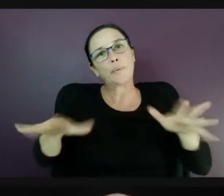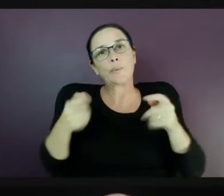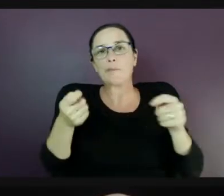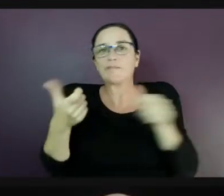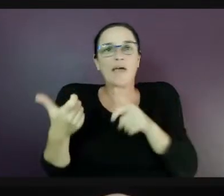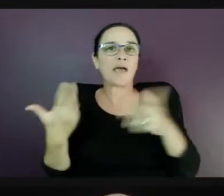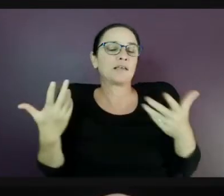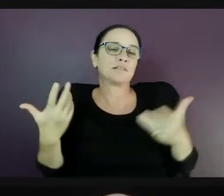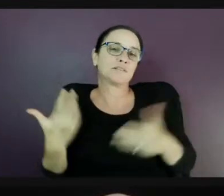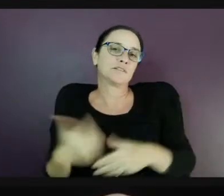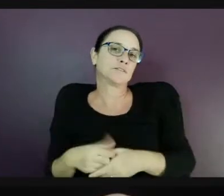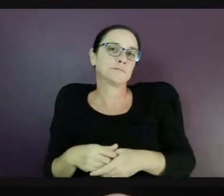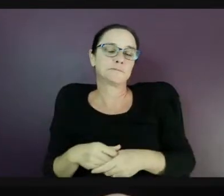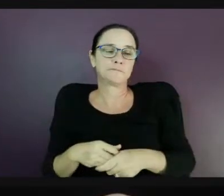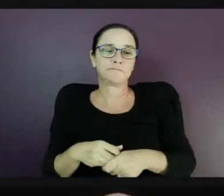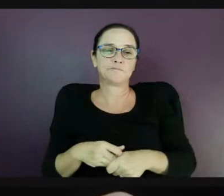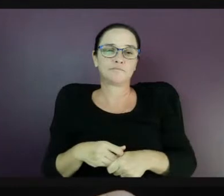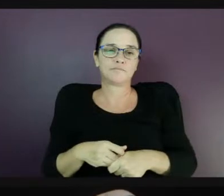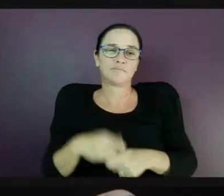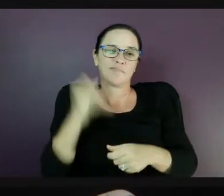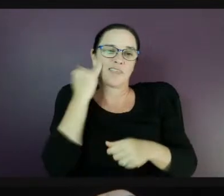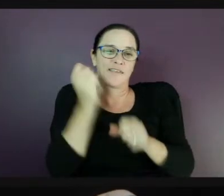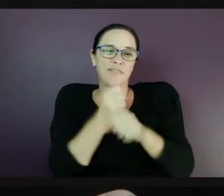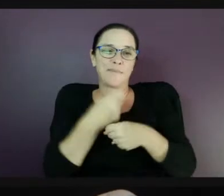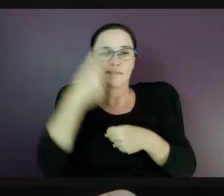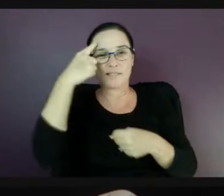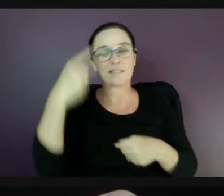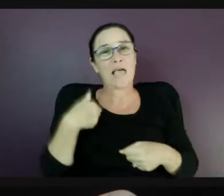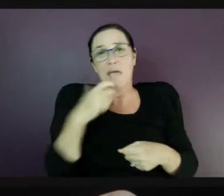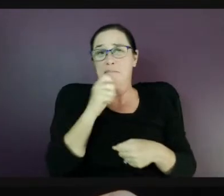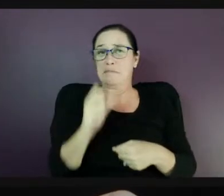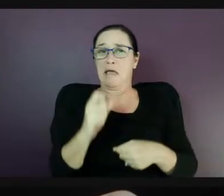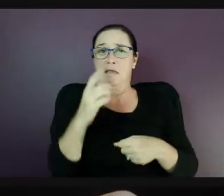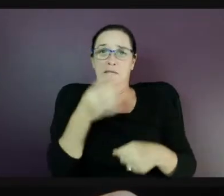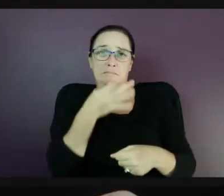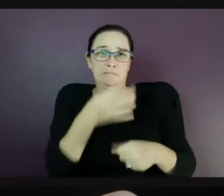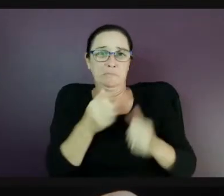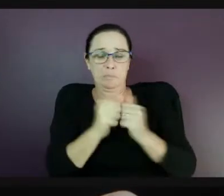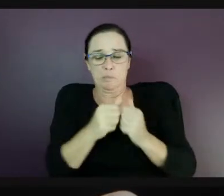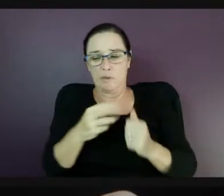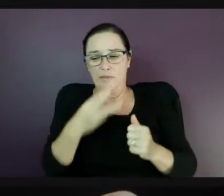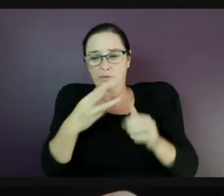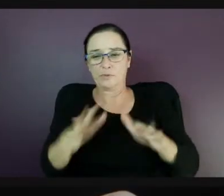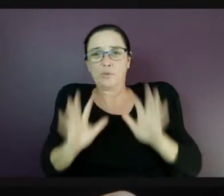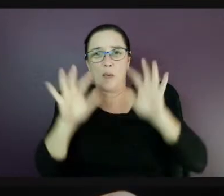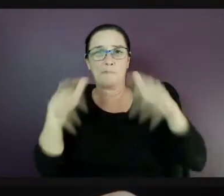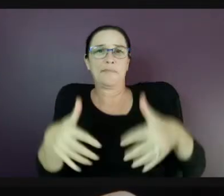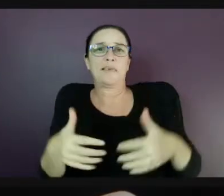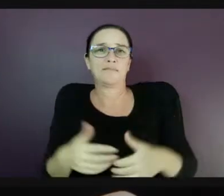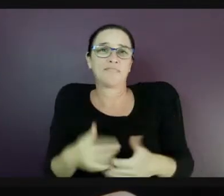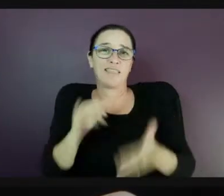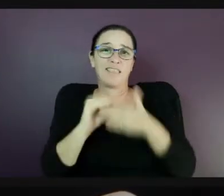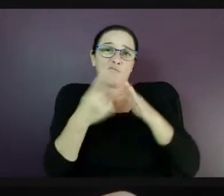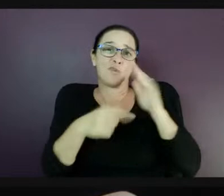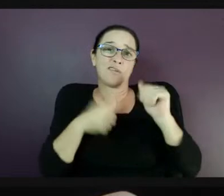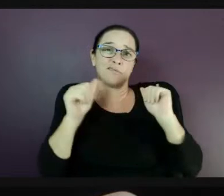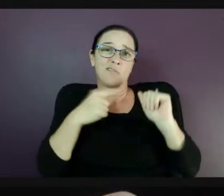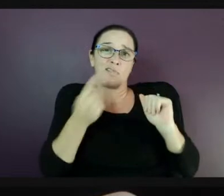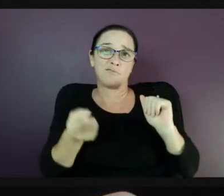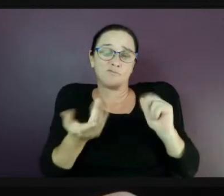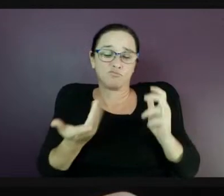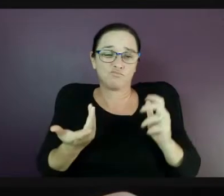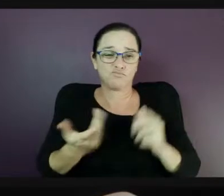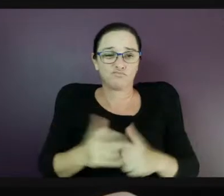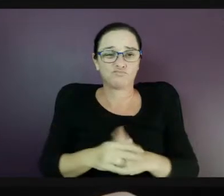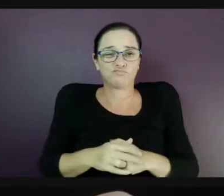makes sense. So I'm really not an expert in tsunami, but that's the insight I can offer, having talked to people at the